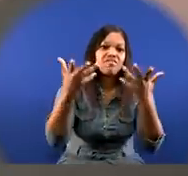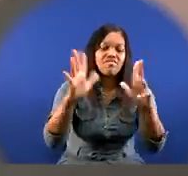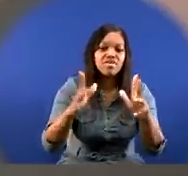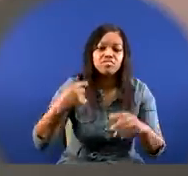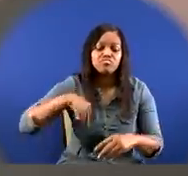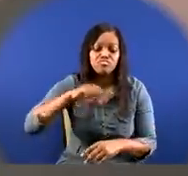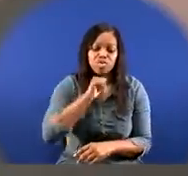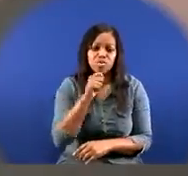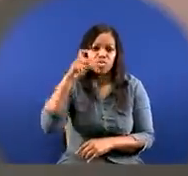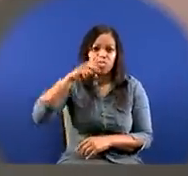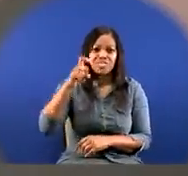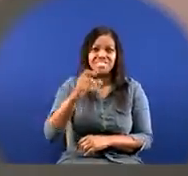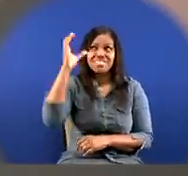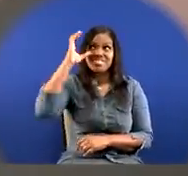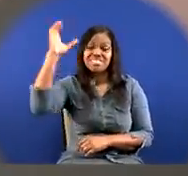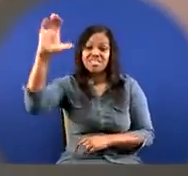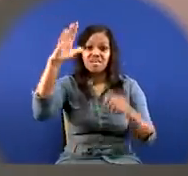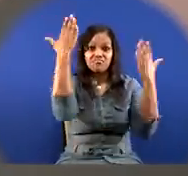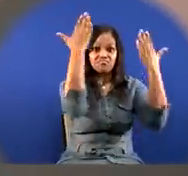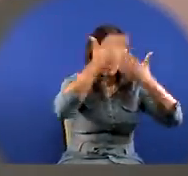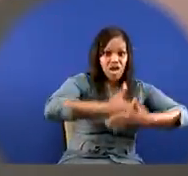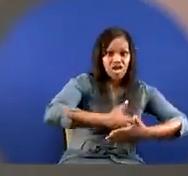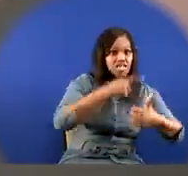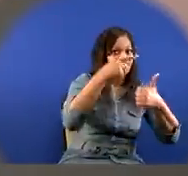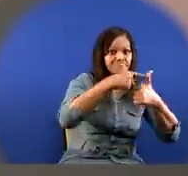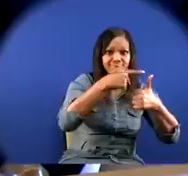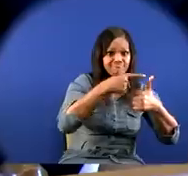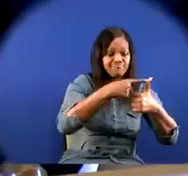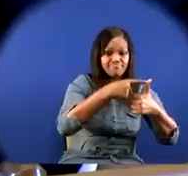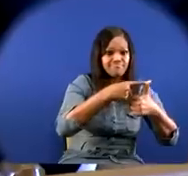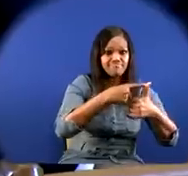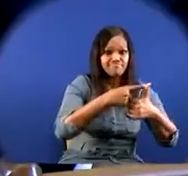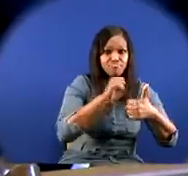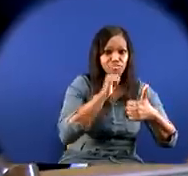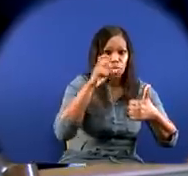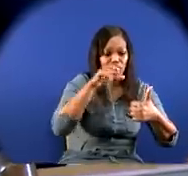the sun darkened to be a witness.